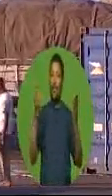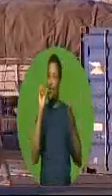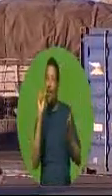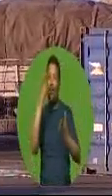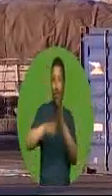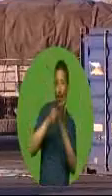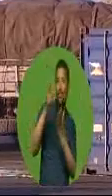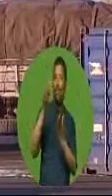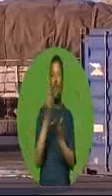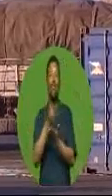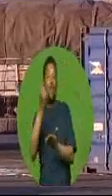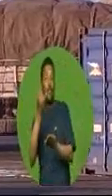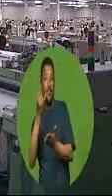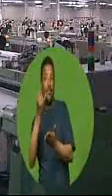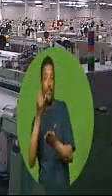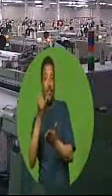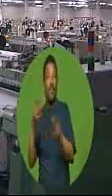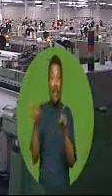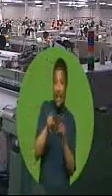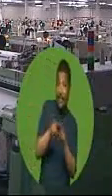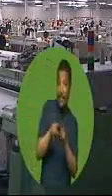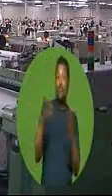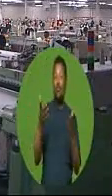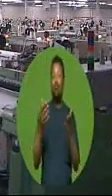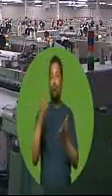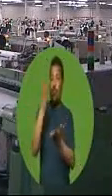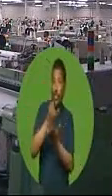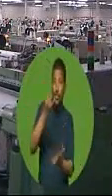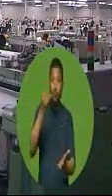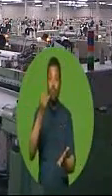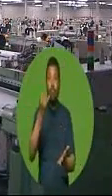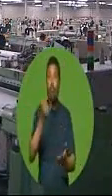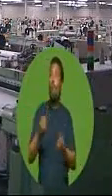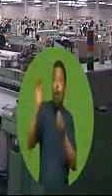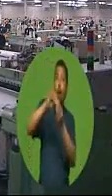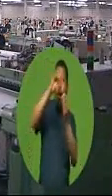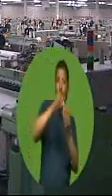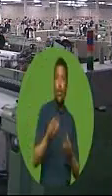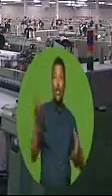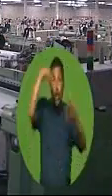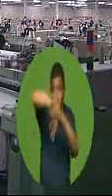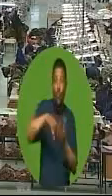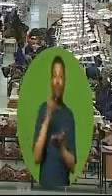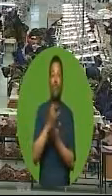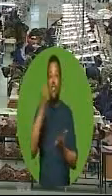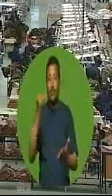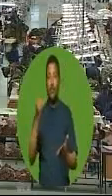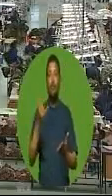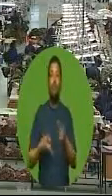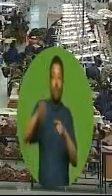cost of investment and are likely to invest more. Increase in investment in